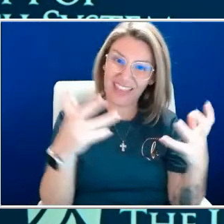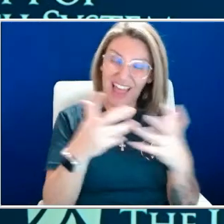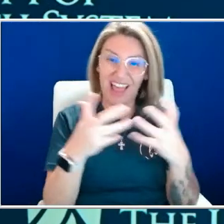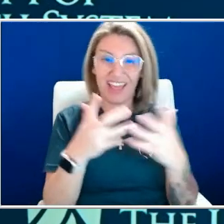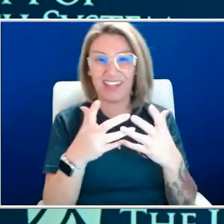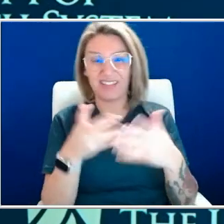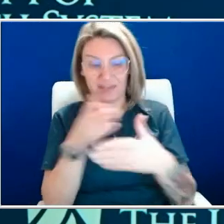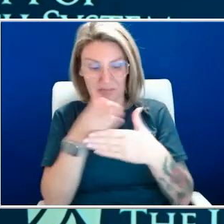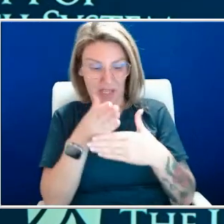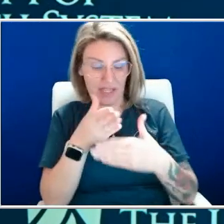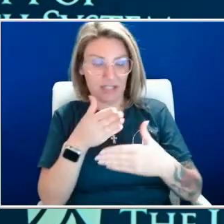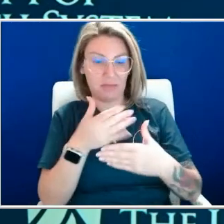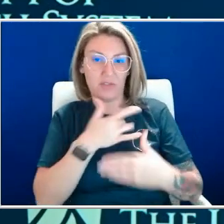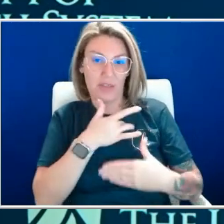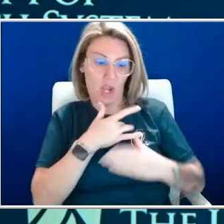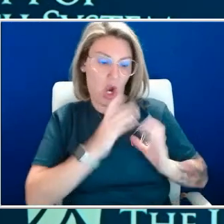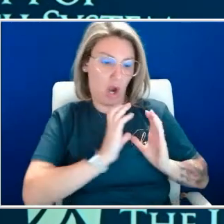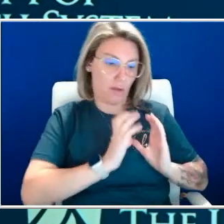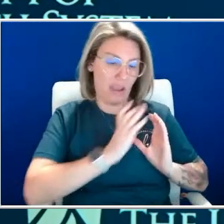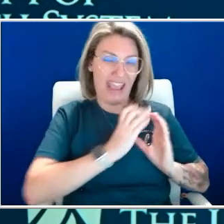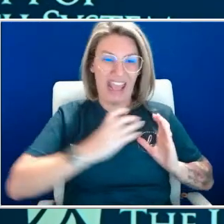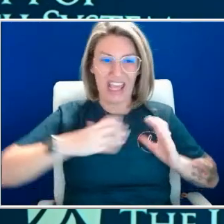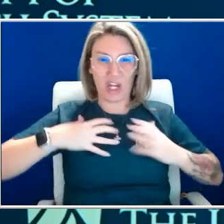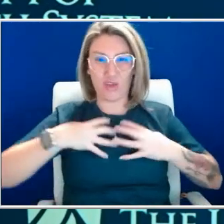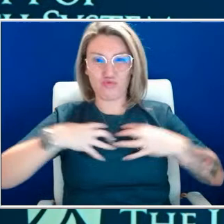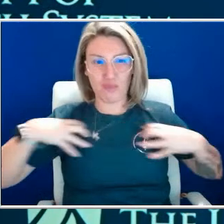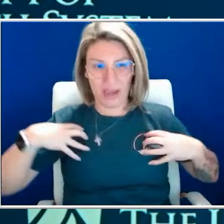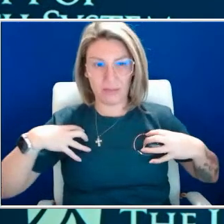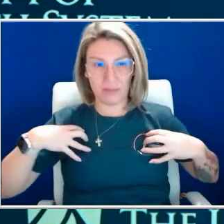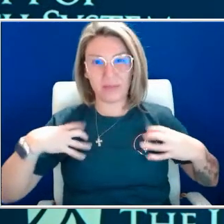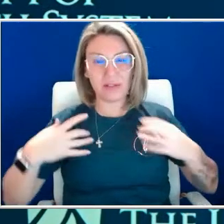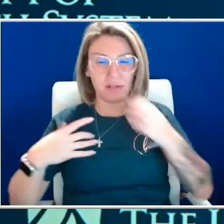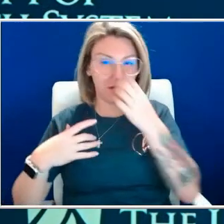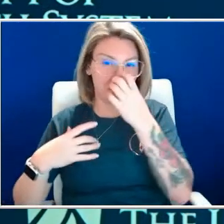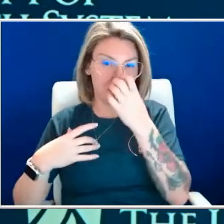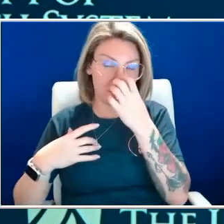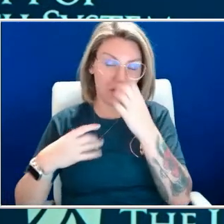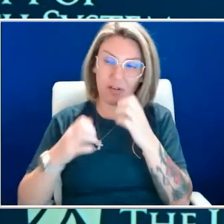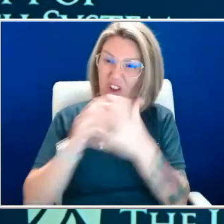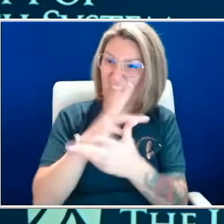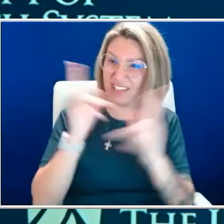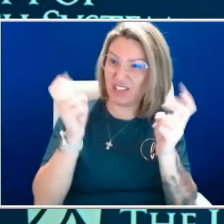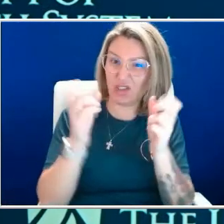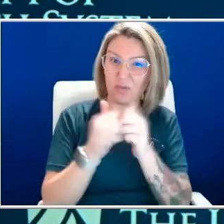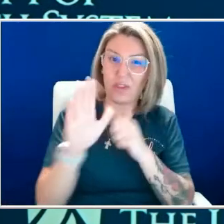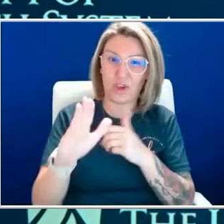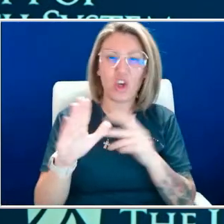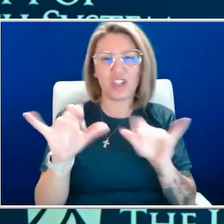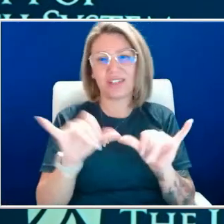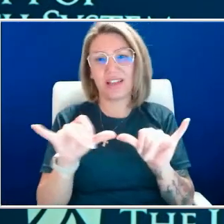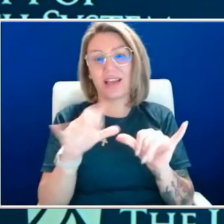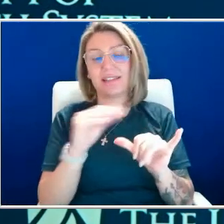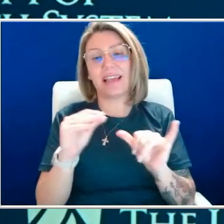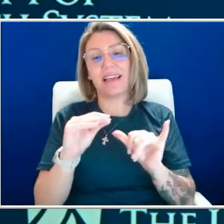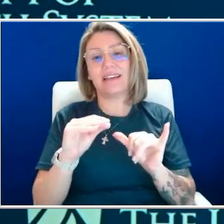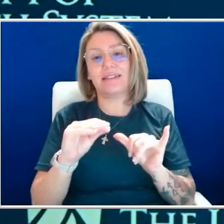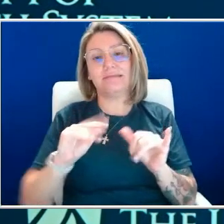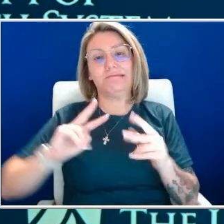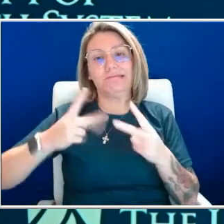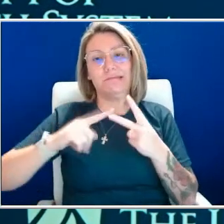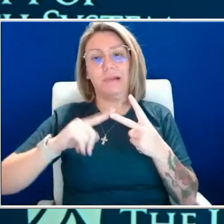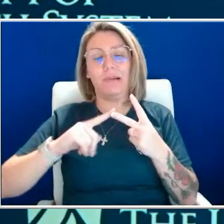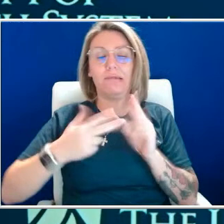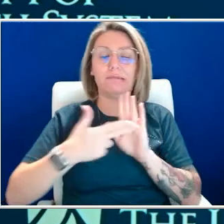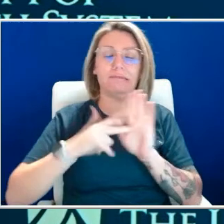that could cause a lot of issues in someone of her size. And the second goes back to her diagnosis of this non-compaction